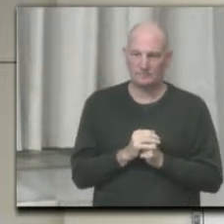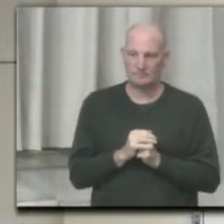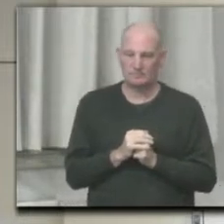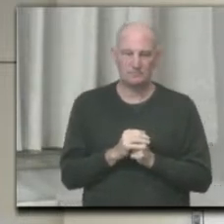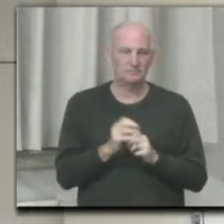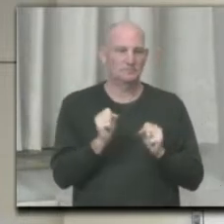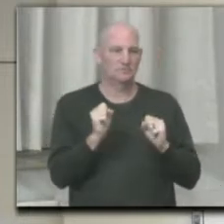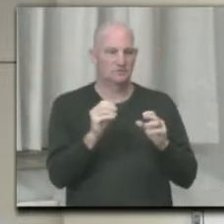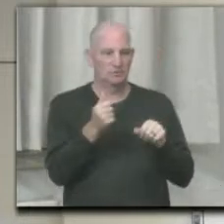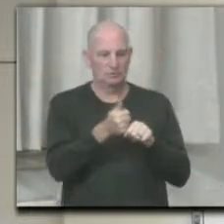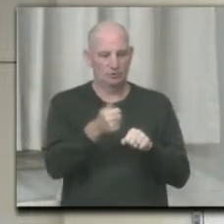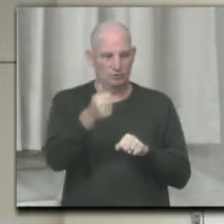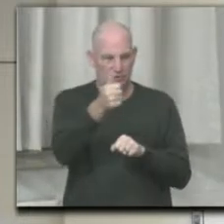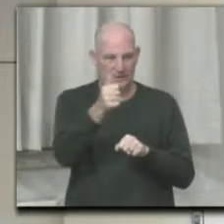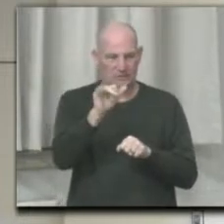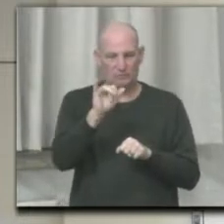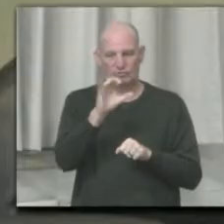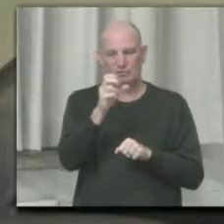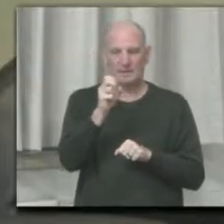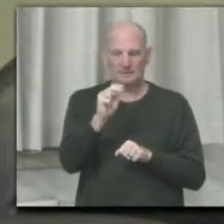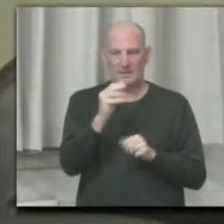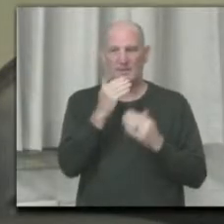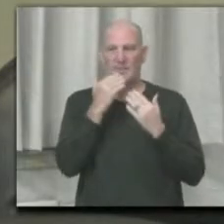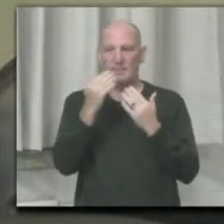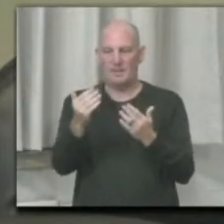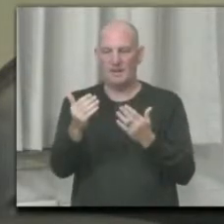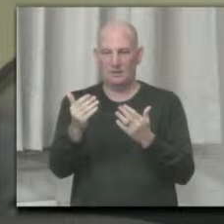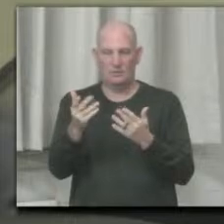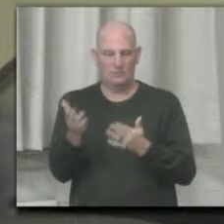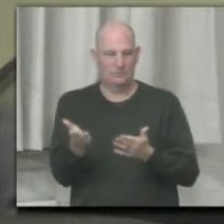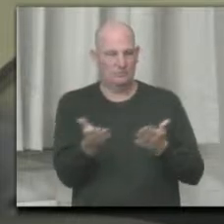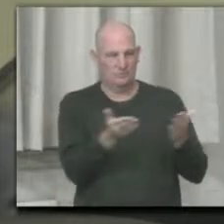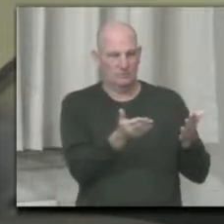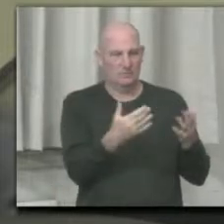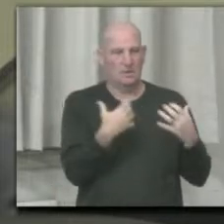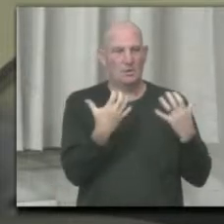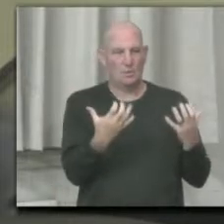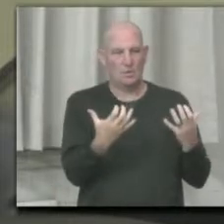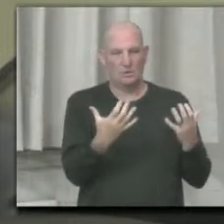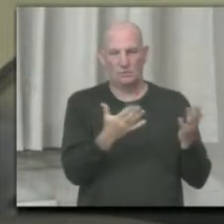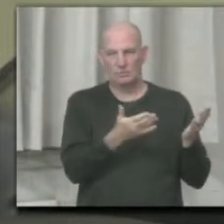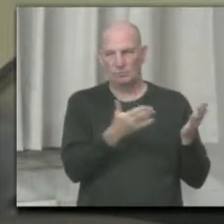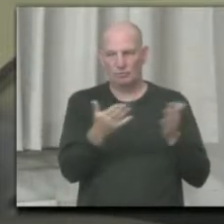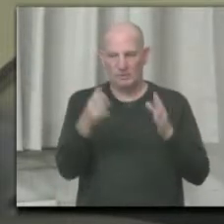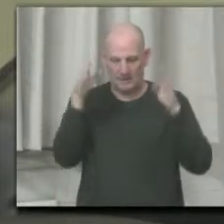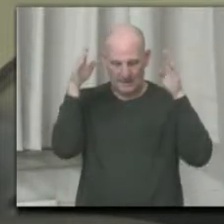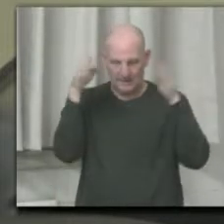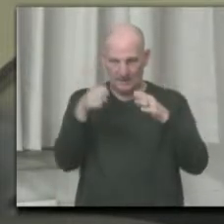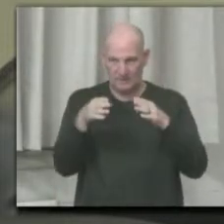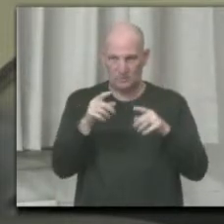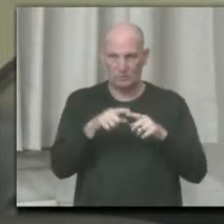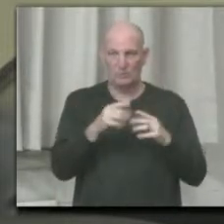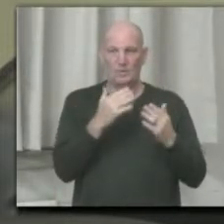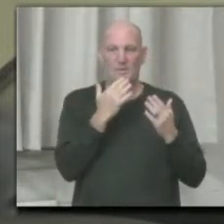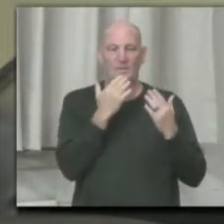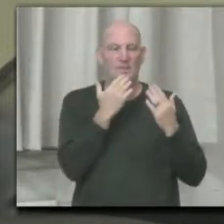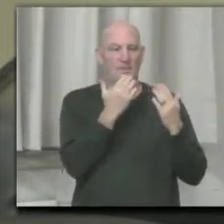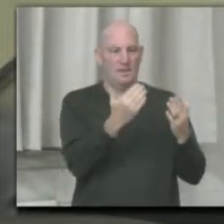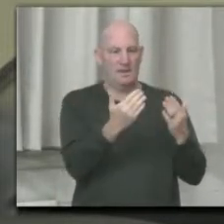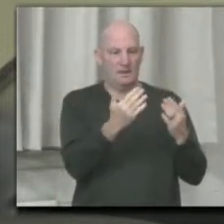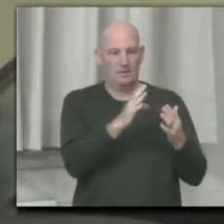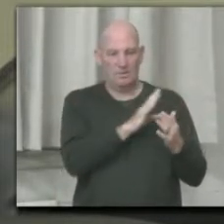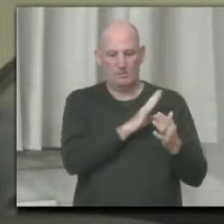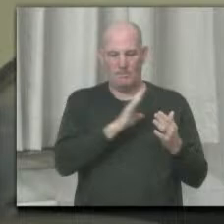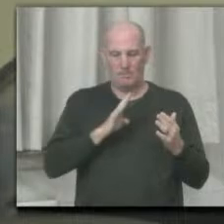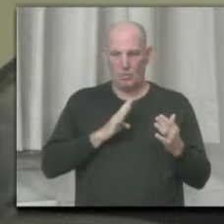So Chair Jackson, thank you for passing the mic for just a moment. I want to bring our attention just to thank Board Member